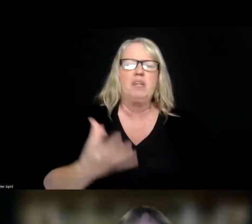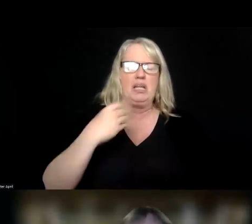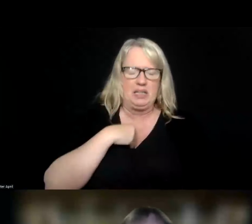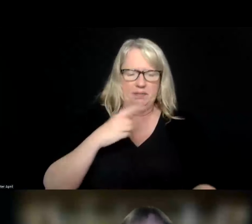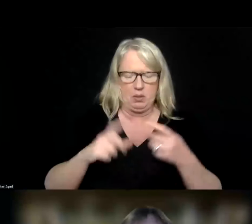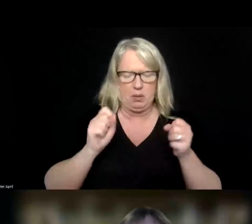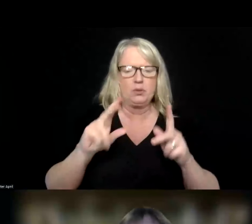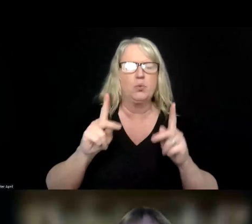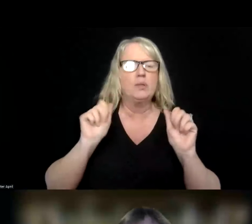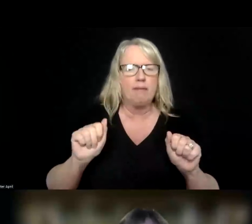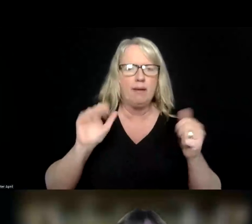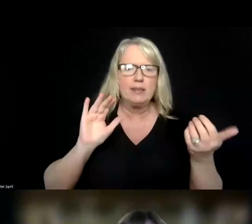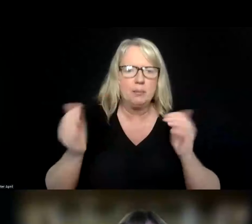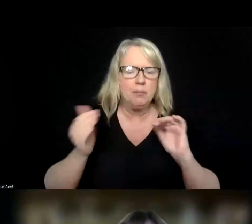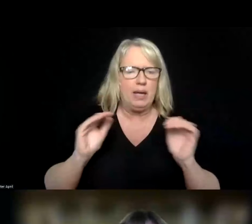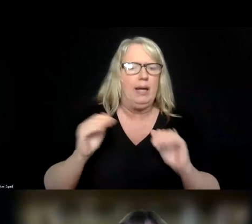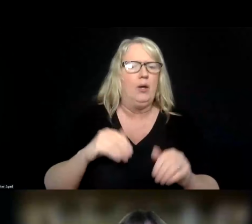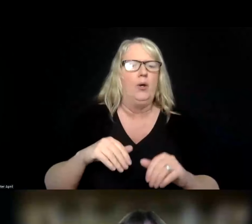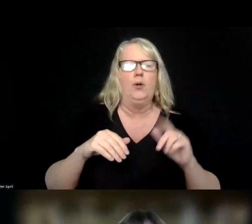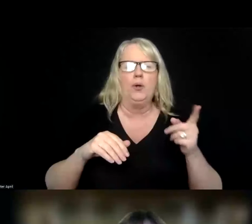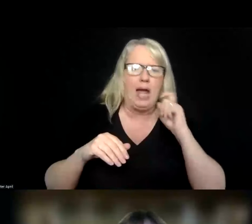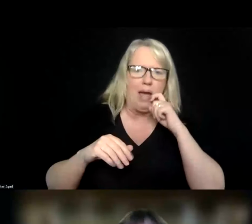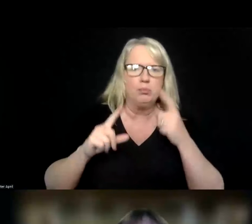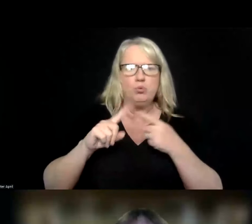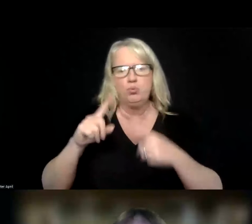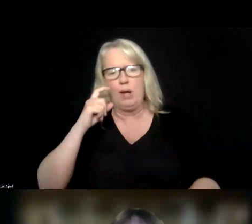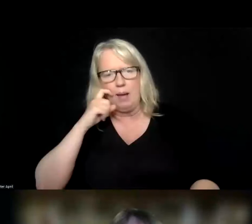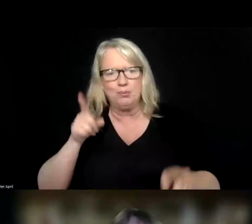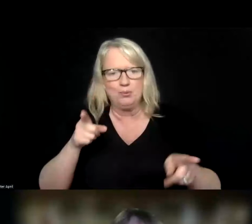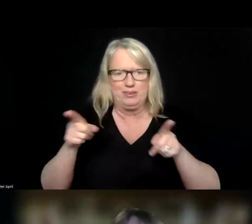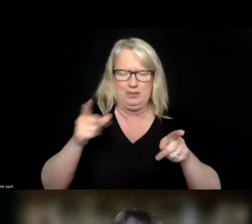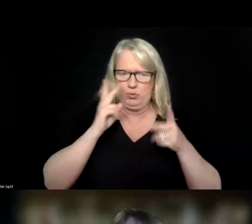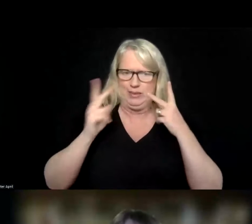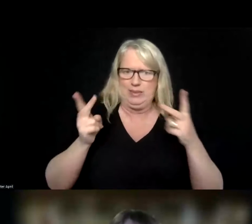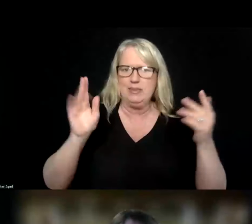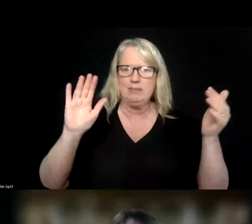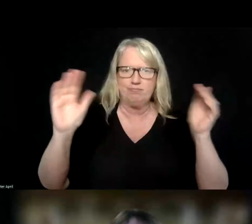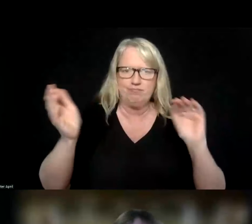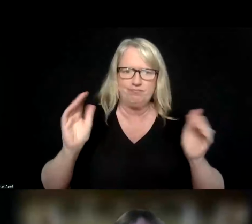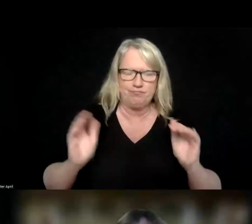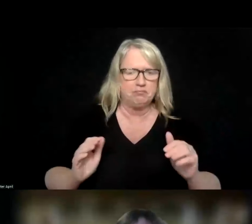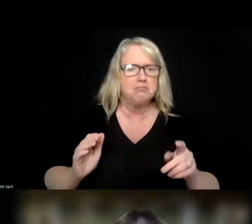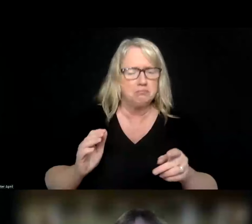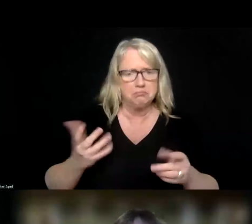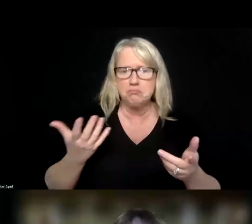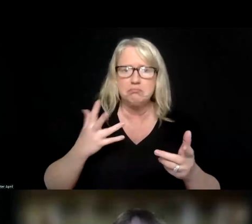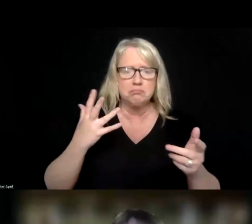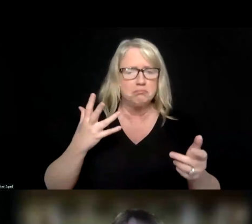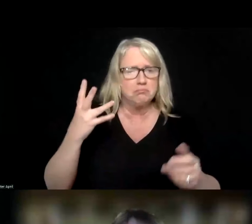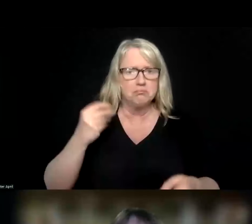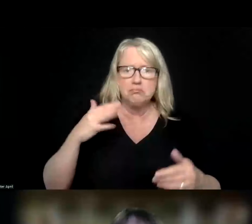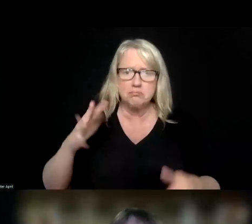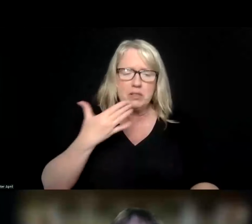compare apples to apples, and you can see across there fairly representative across